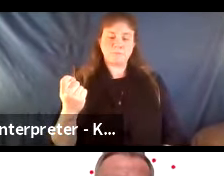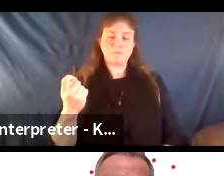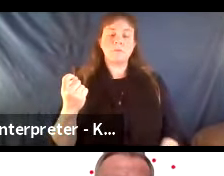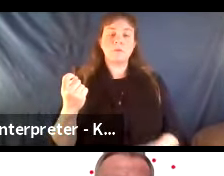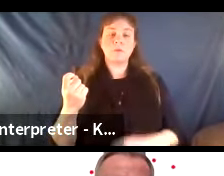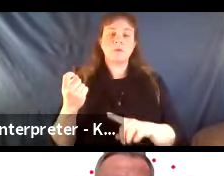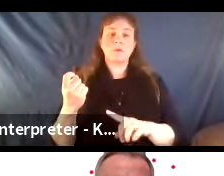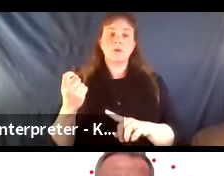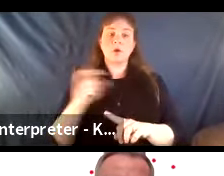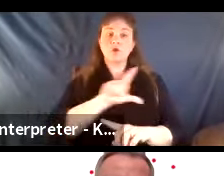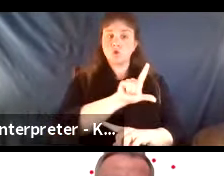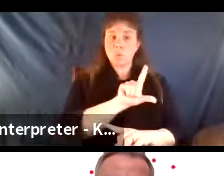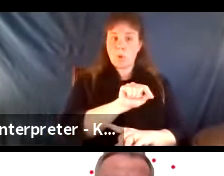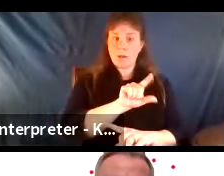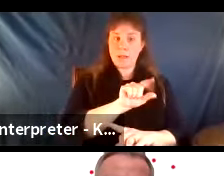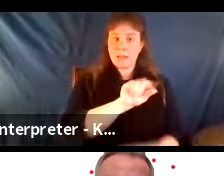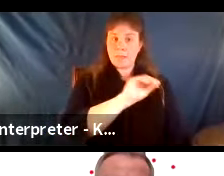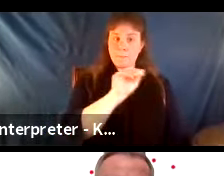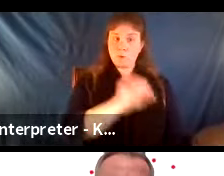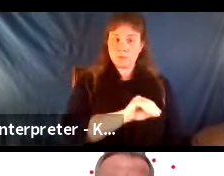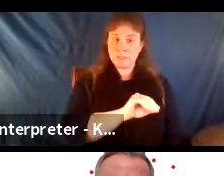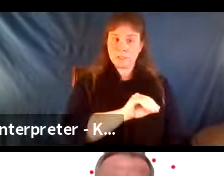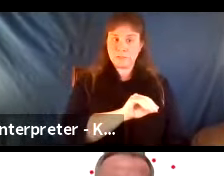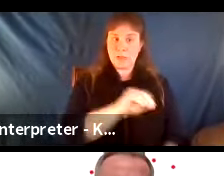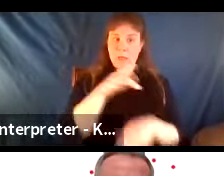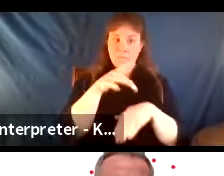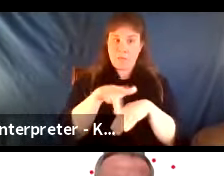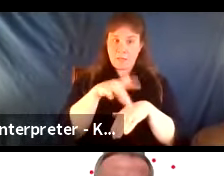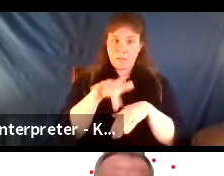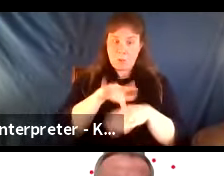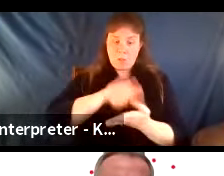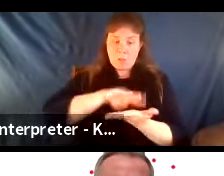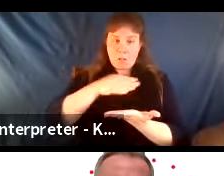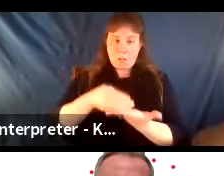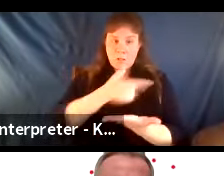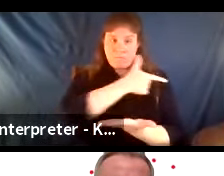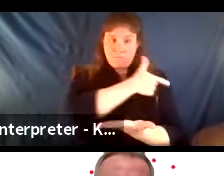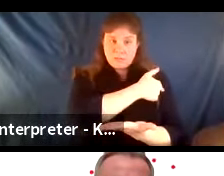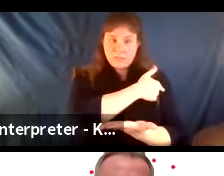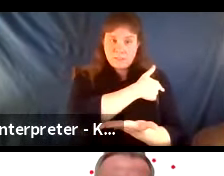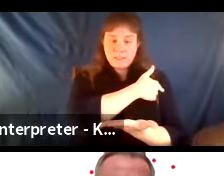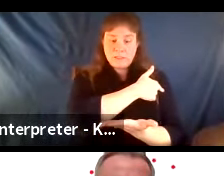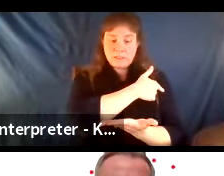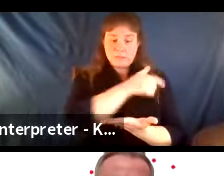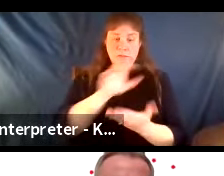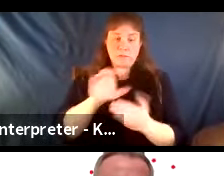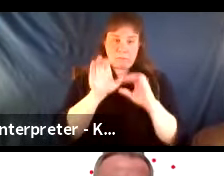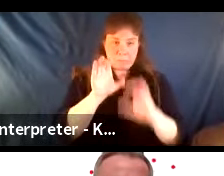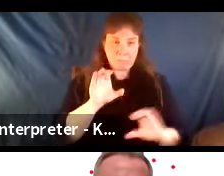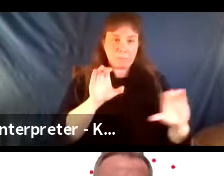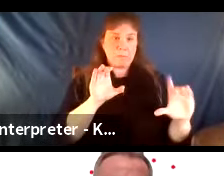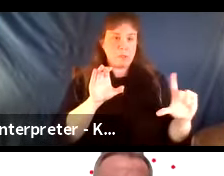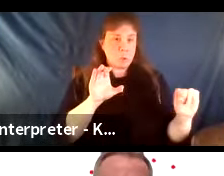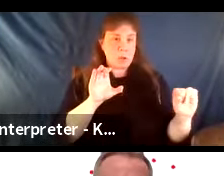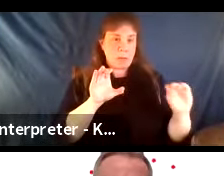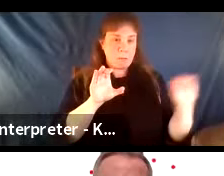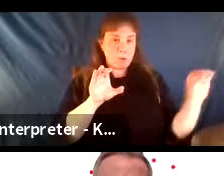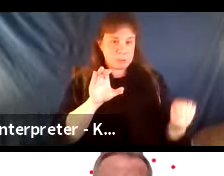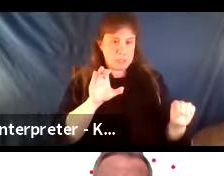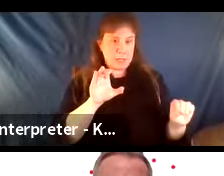20% of vaccine would be targeted to provide, to enrich